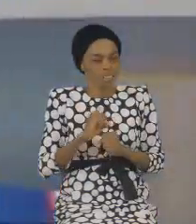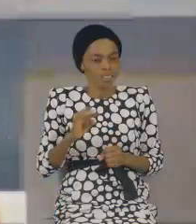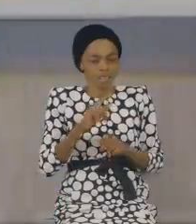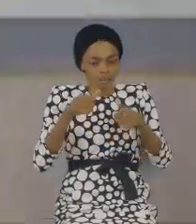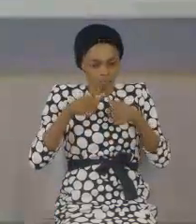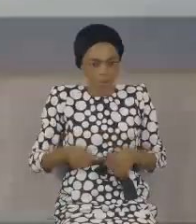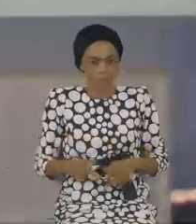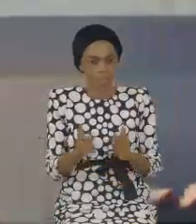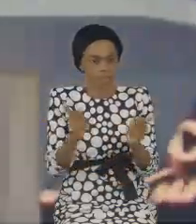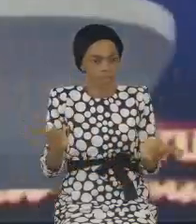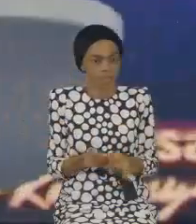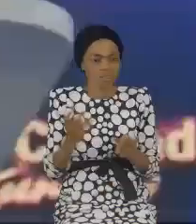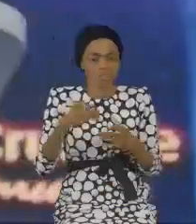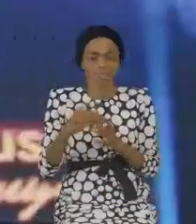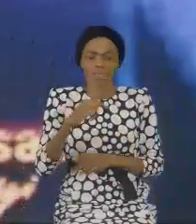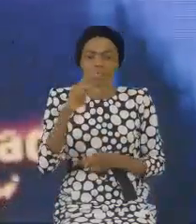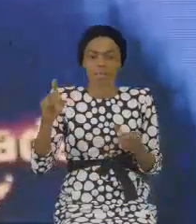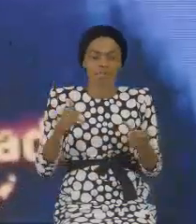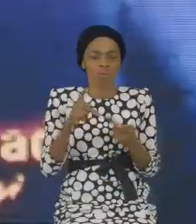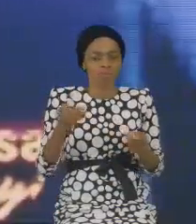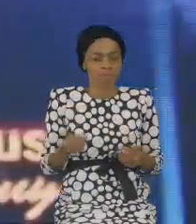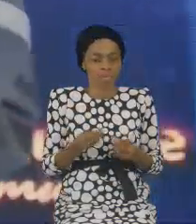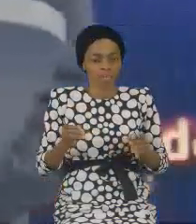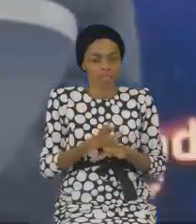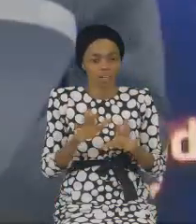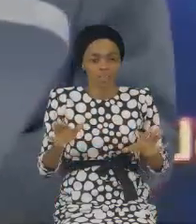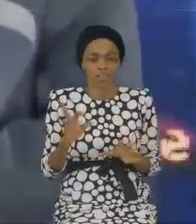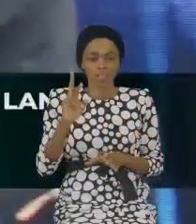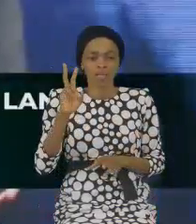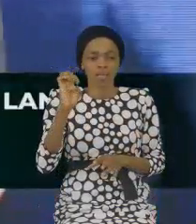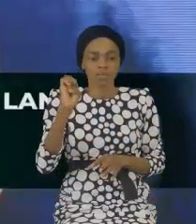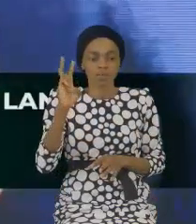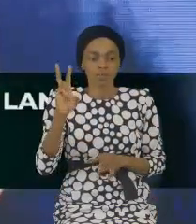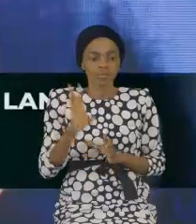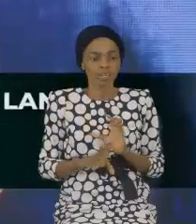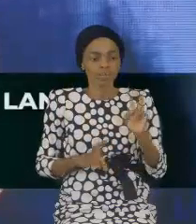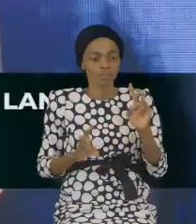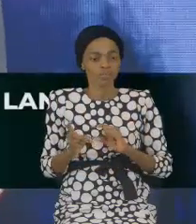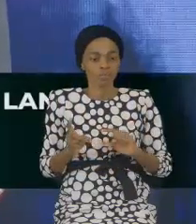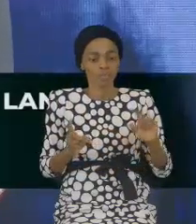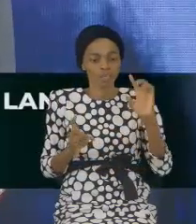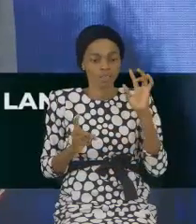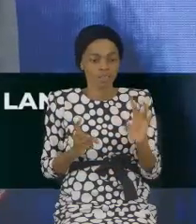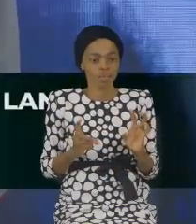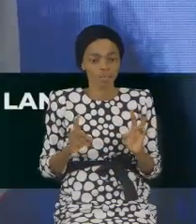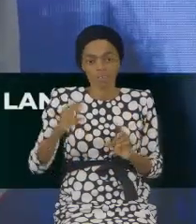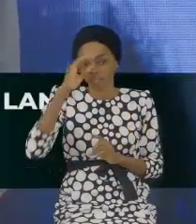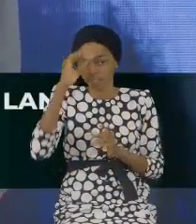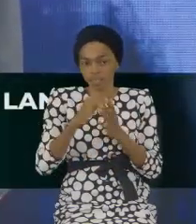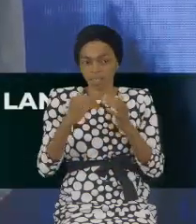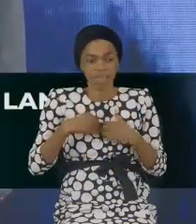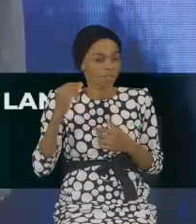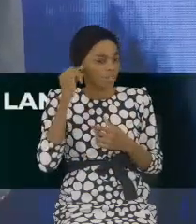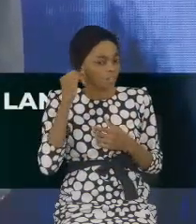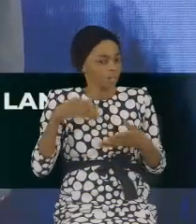portion in the perfect land. Revelation chapter 2, reading from verse 7, he that has an ear,